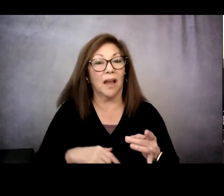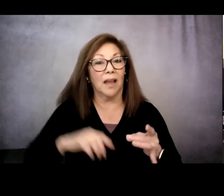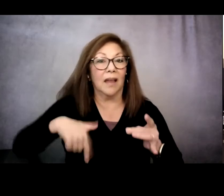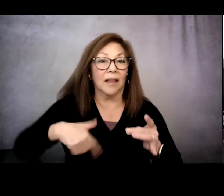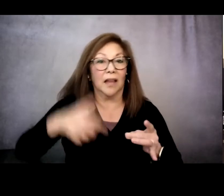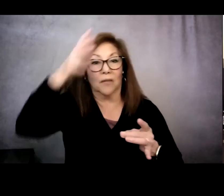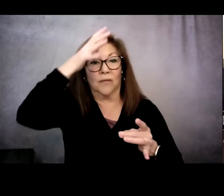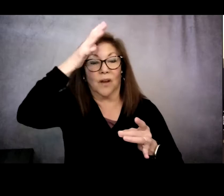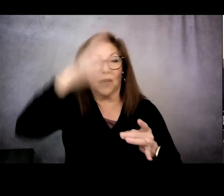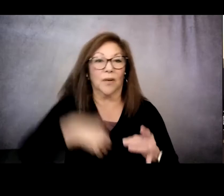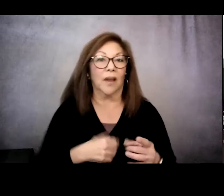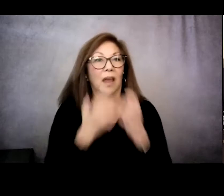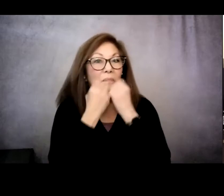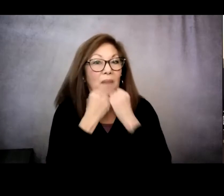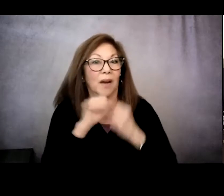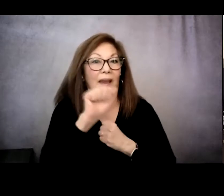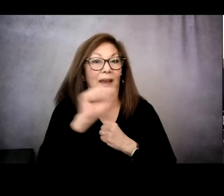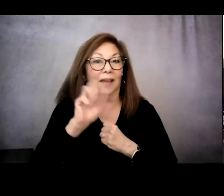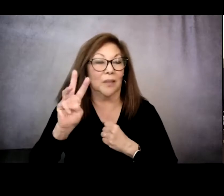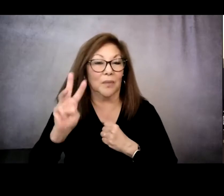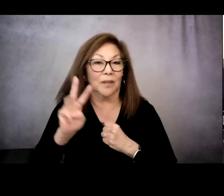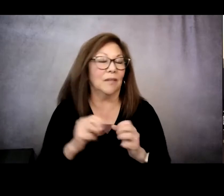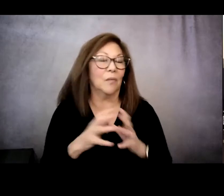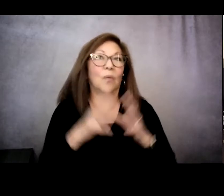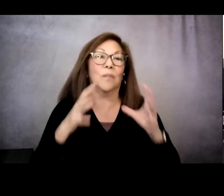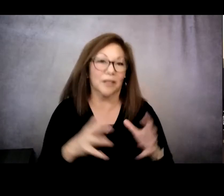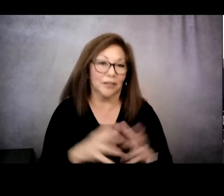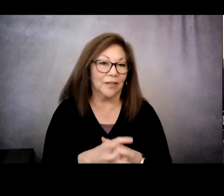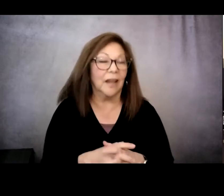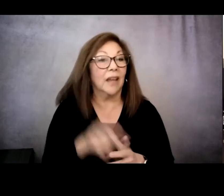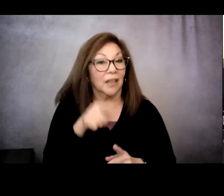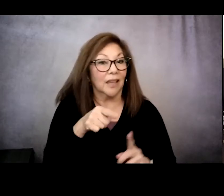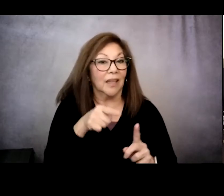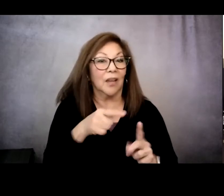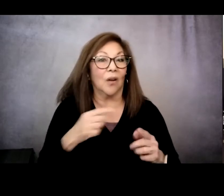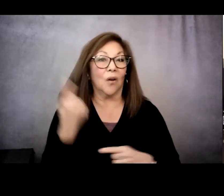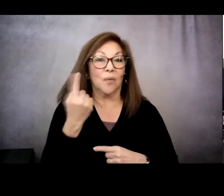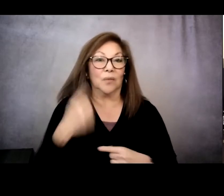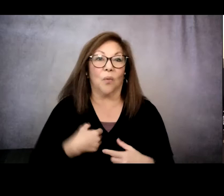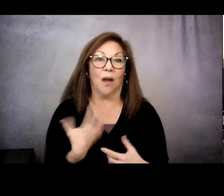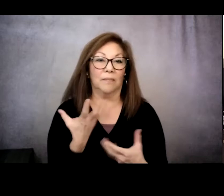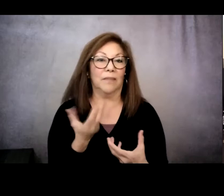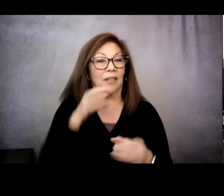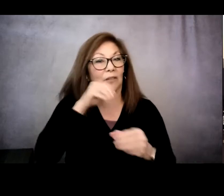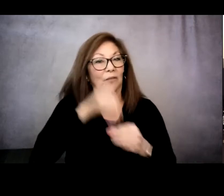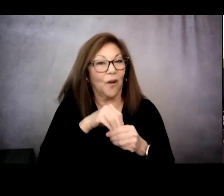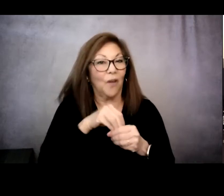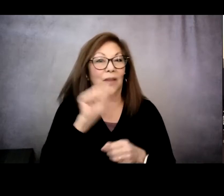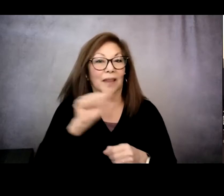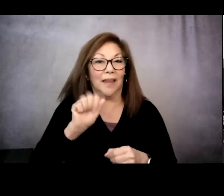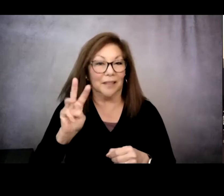admired AAWW's work so tremendously, and he always wanted me to get involved with it in